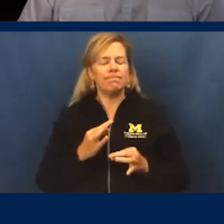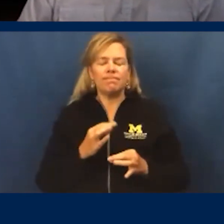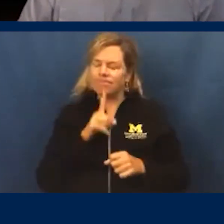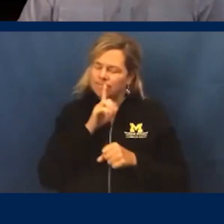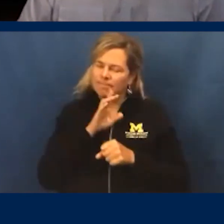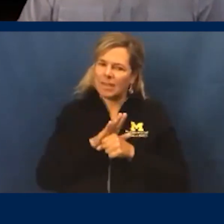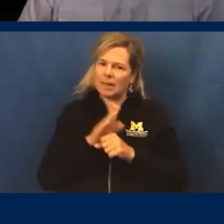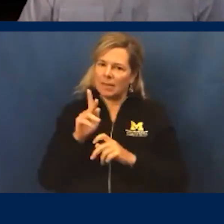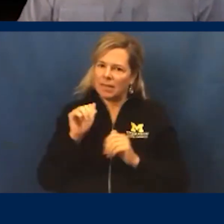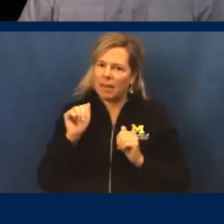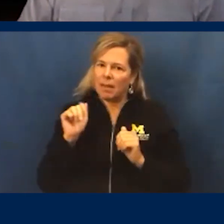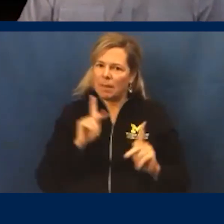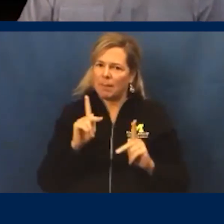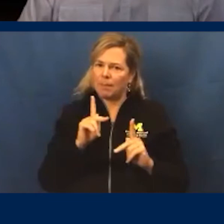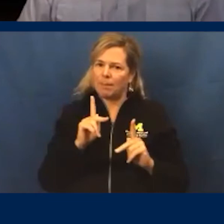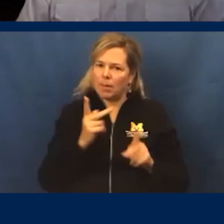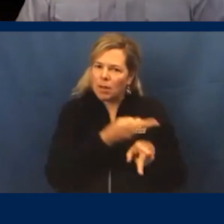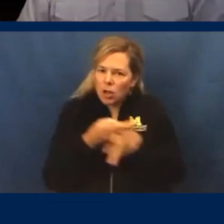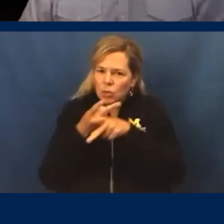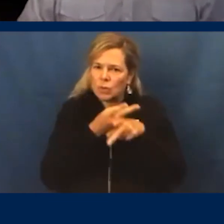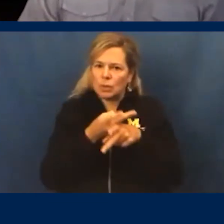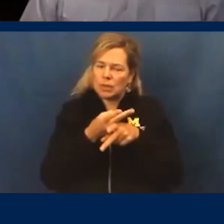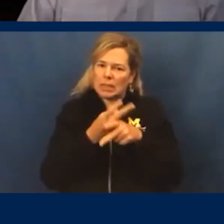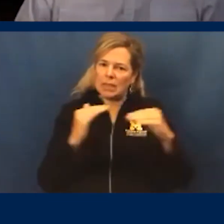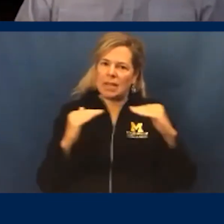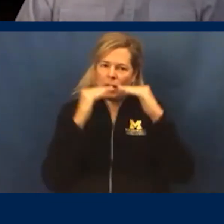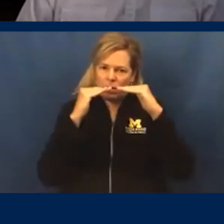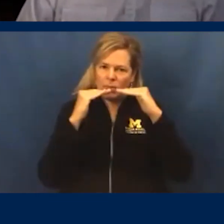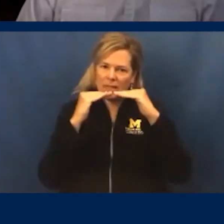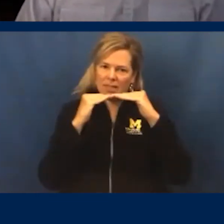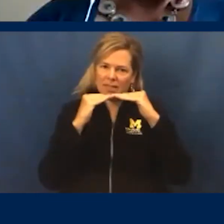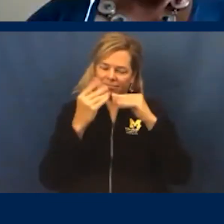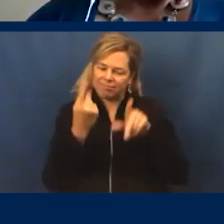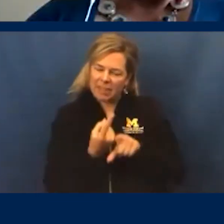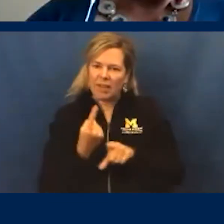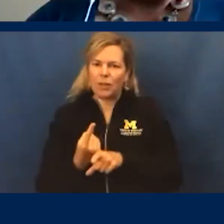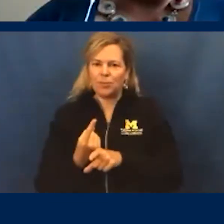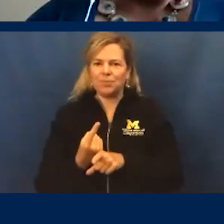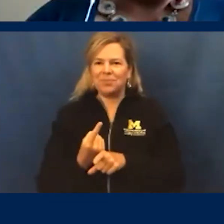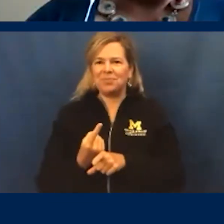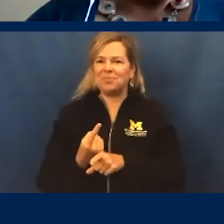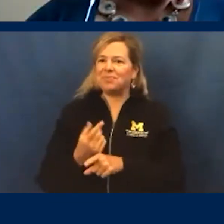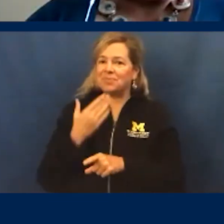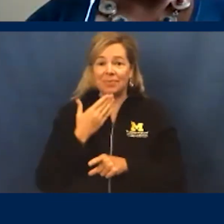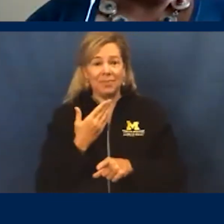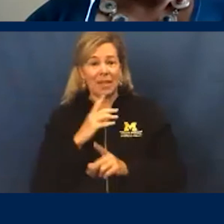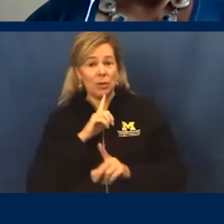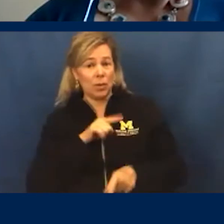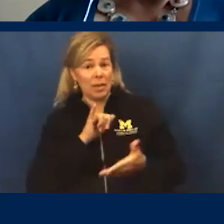and fairly. And that's my 2 cents. Okay. And so in response to what Reverend Waddle